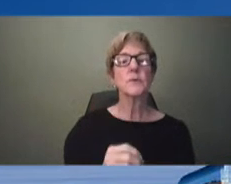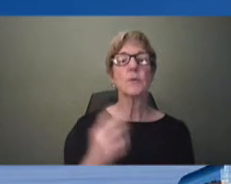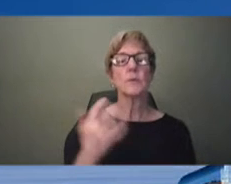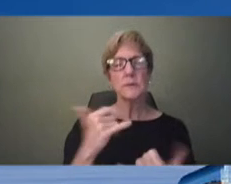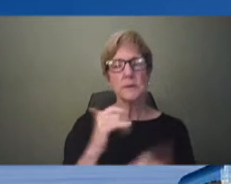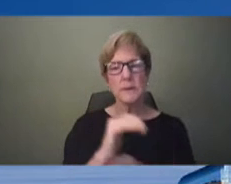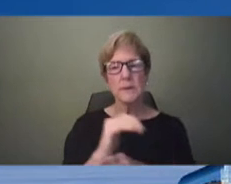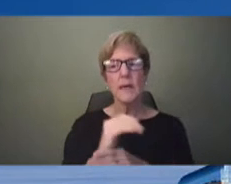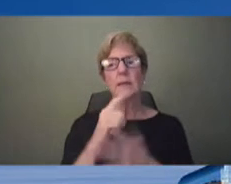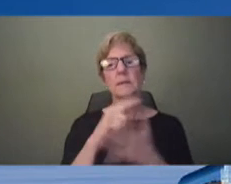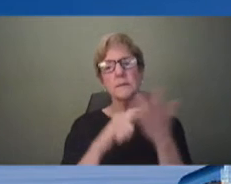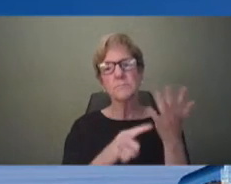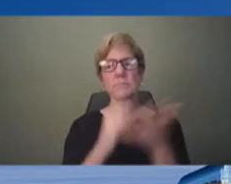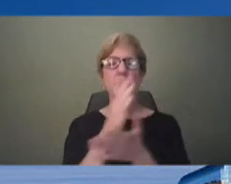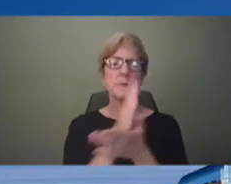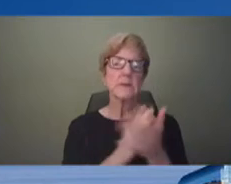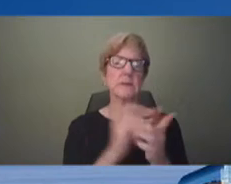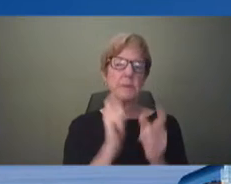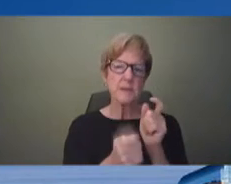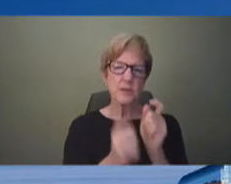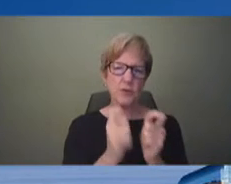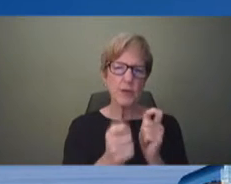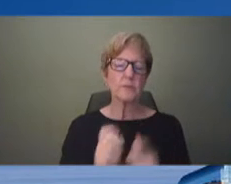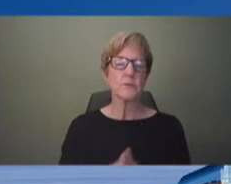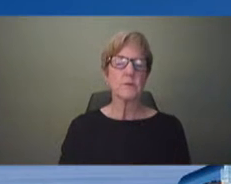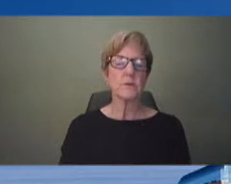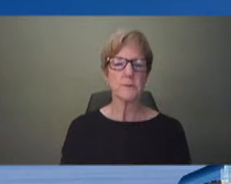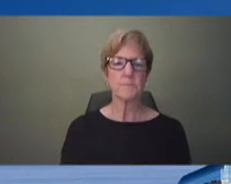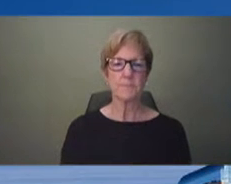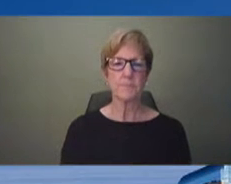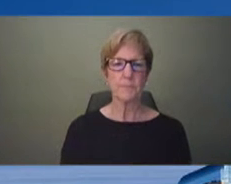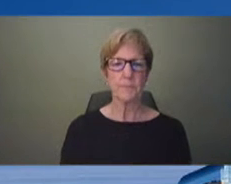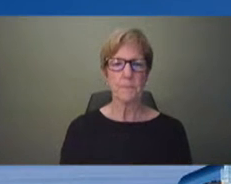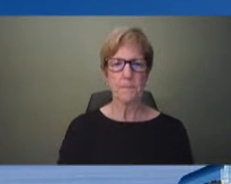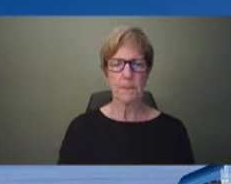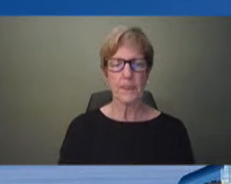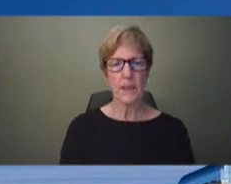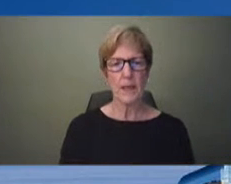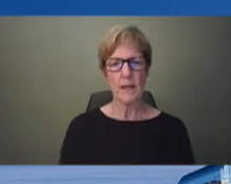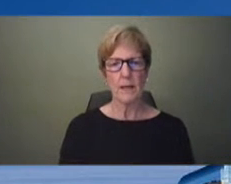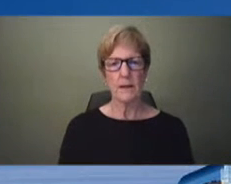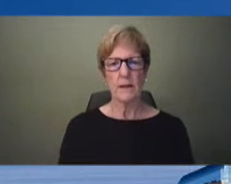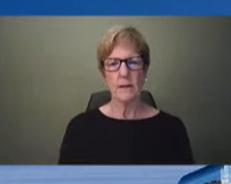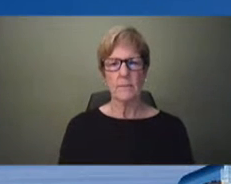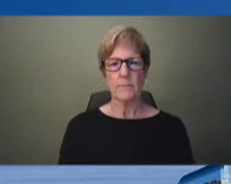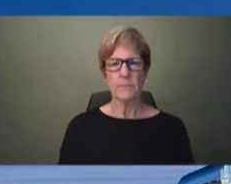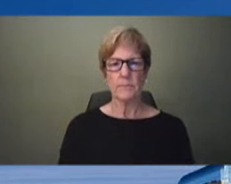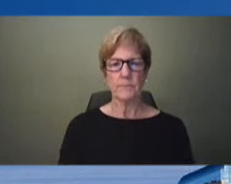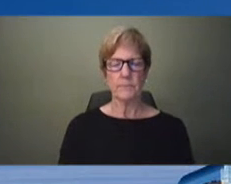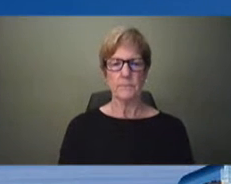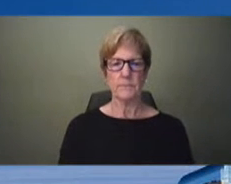through some of the um outcome of those uh conversations that we've had with staff next slide